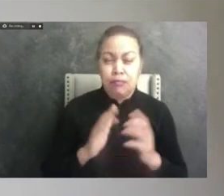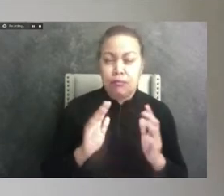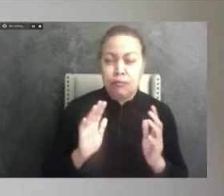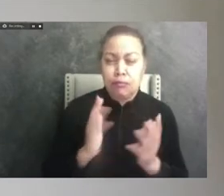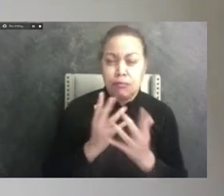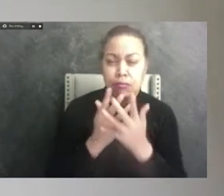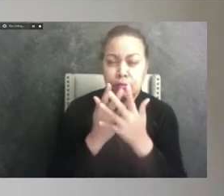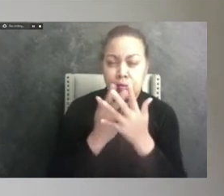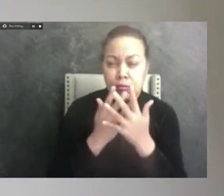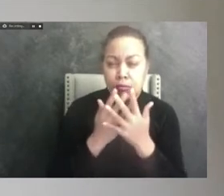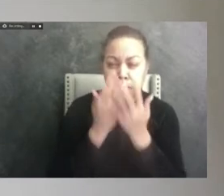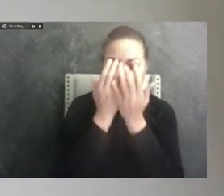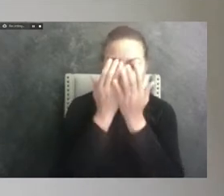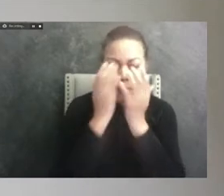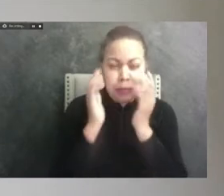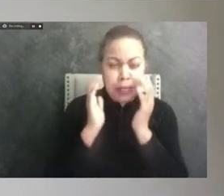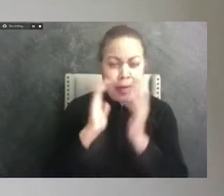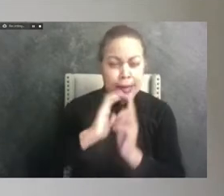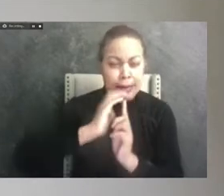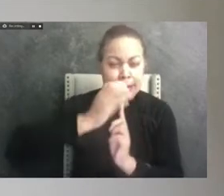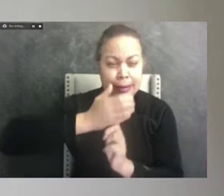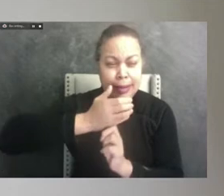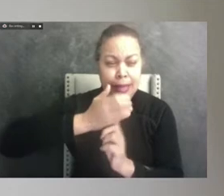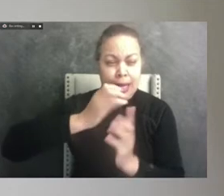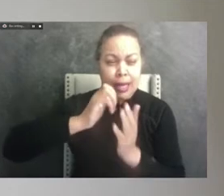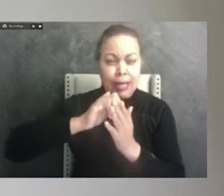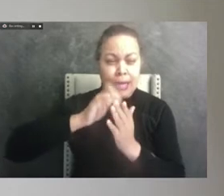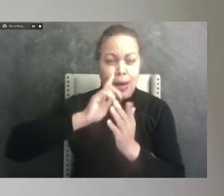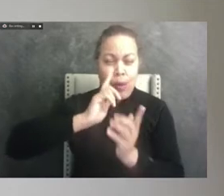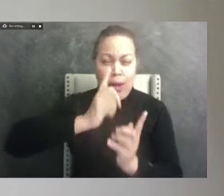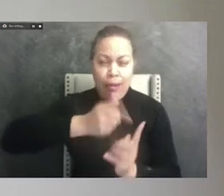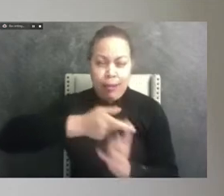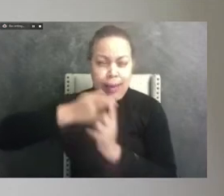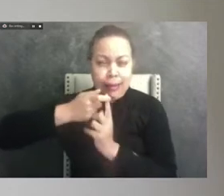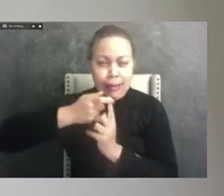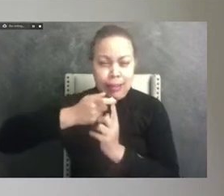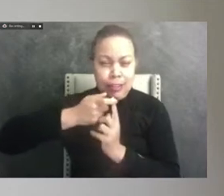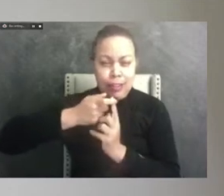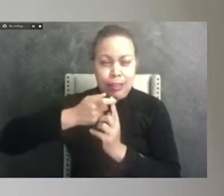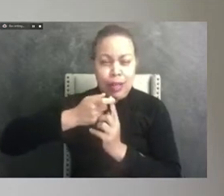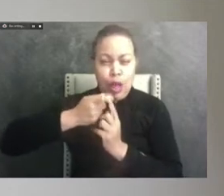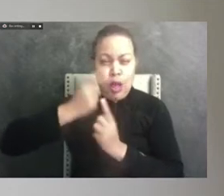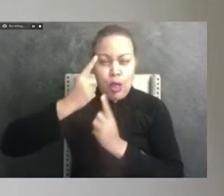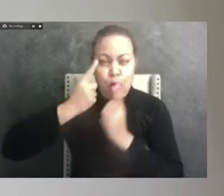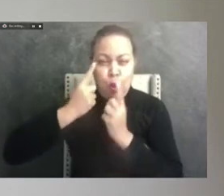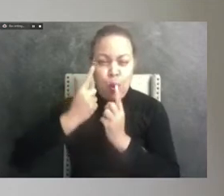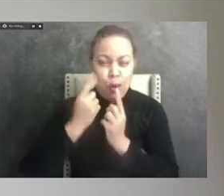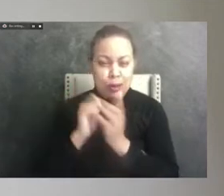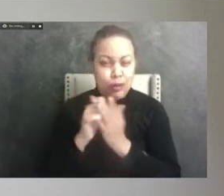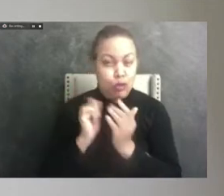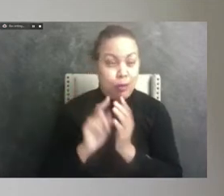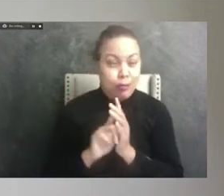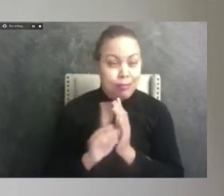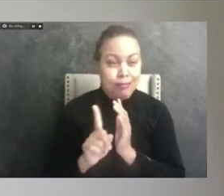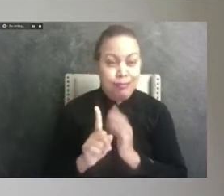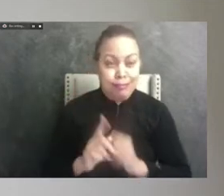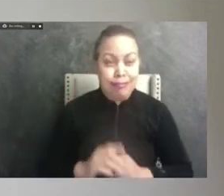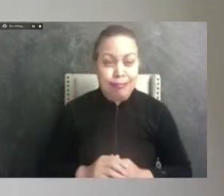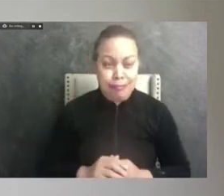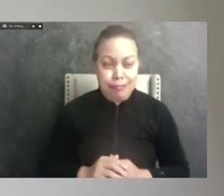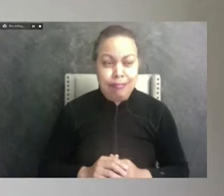Lace mask to net escaping thoughts.